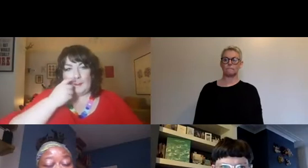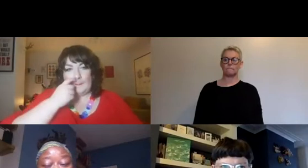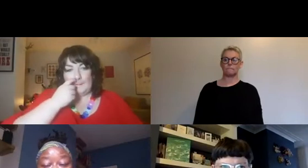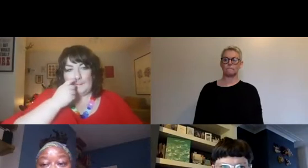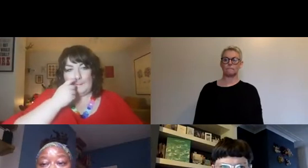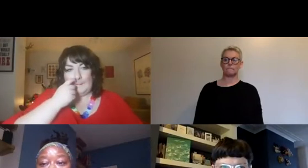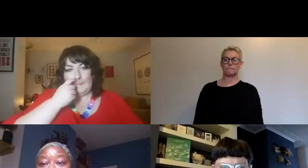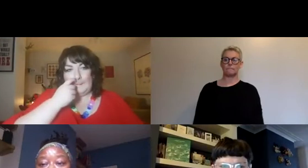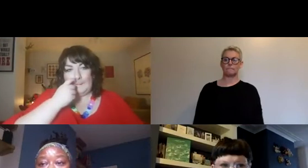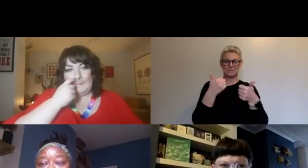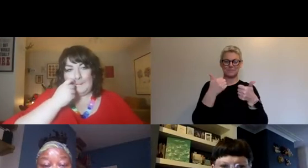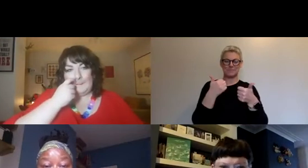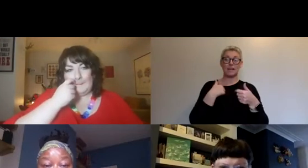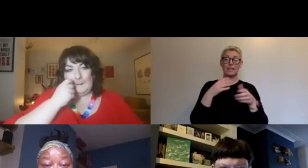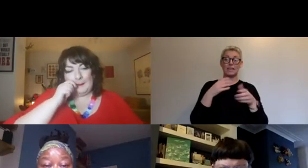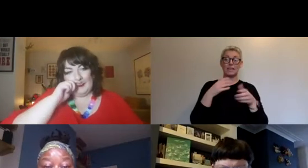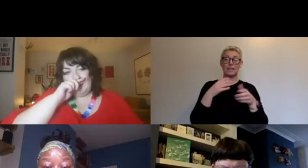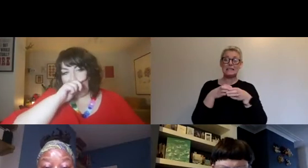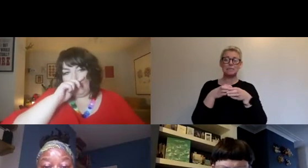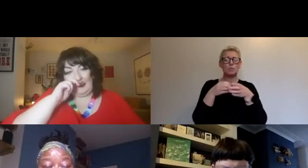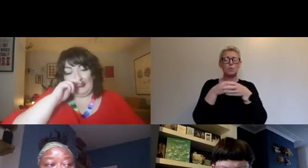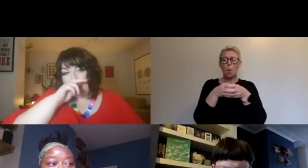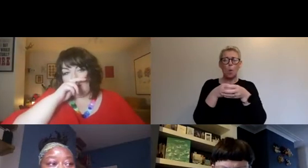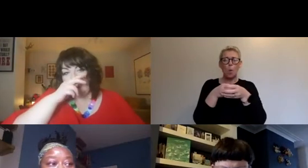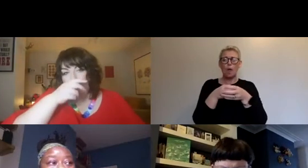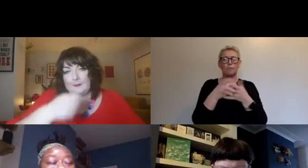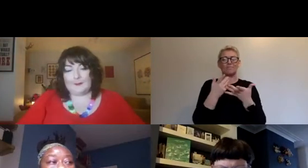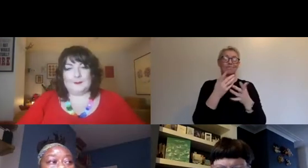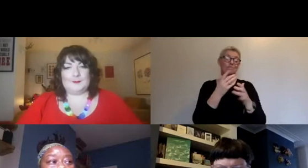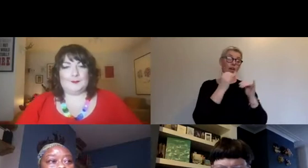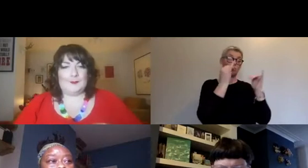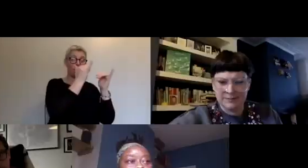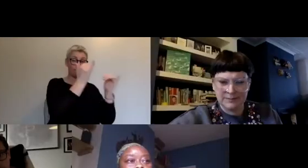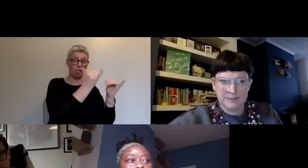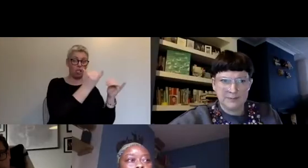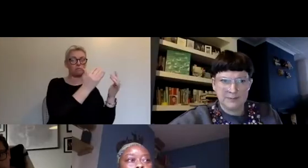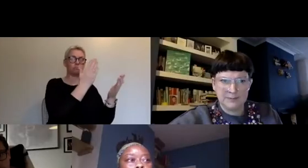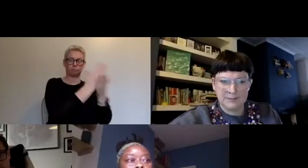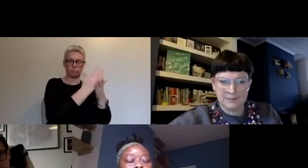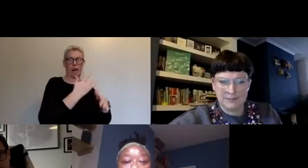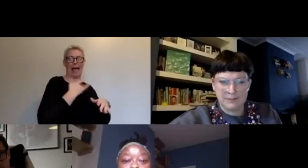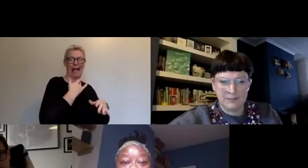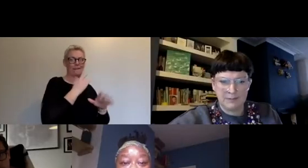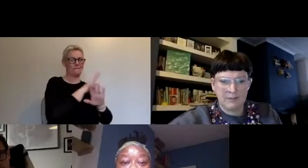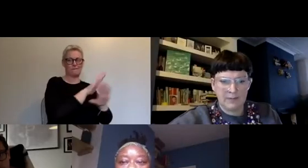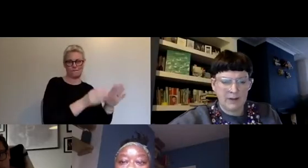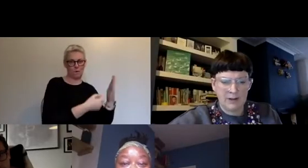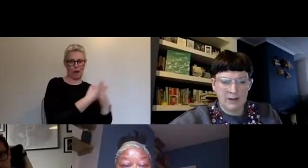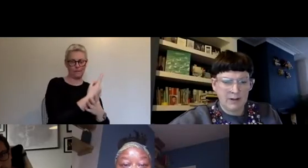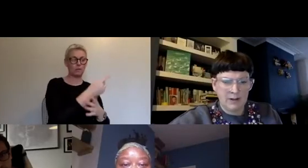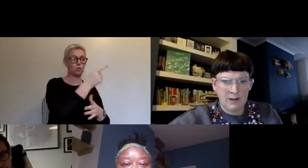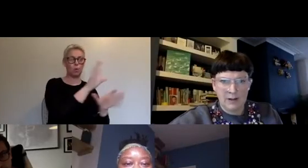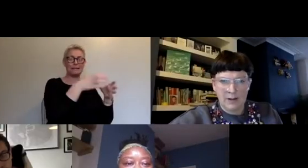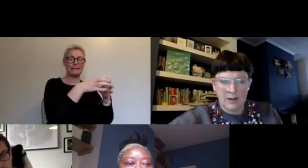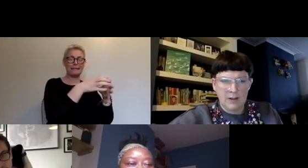really small team carnival because carnival wasn't happening, the team that we would normally ramp up to deliver wasn't